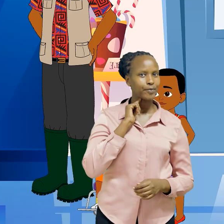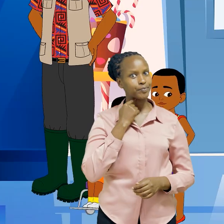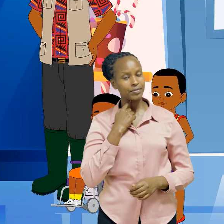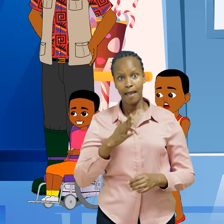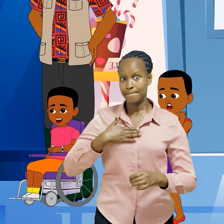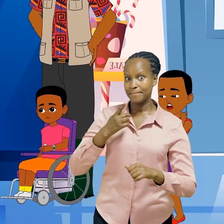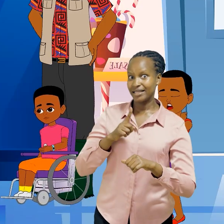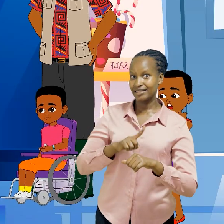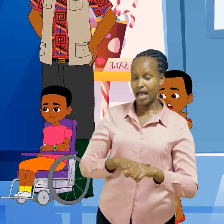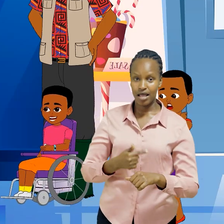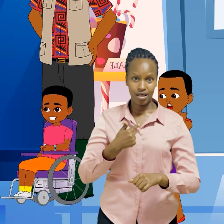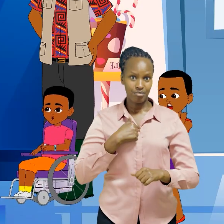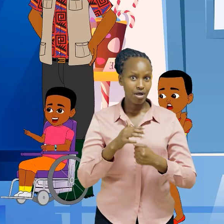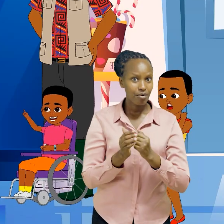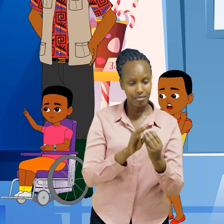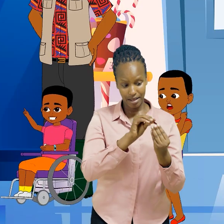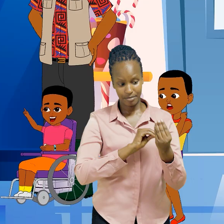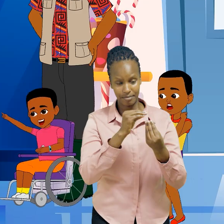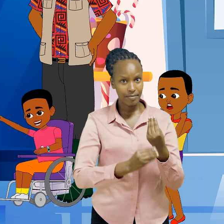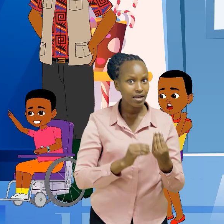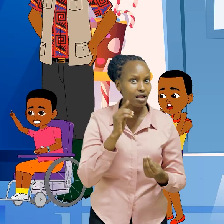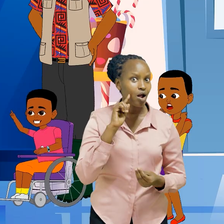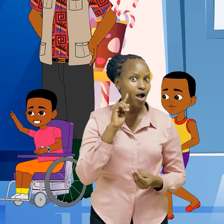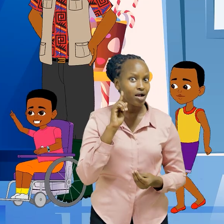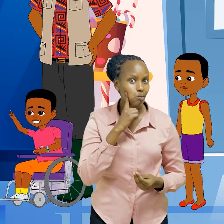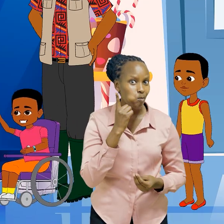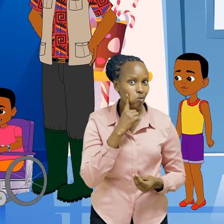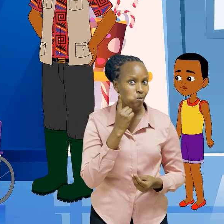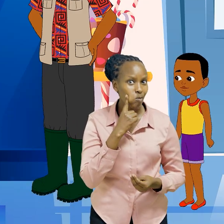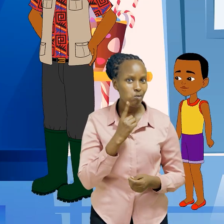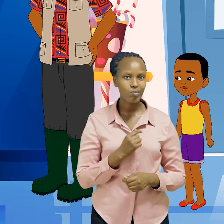Yummy! My turn. I'm going to make a banana candy.